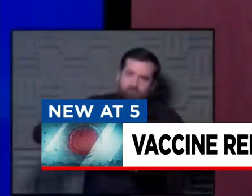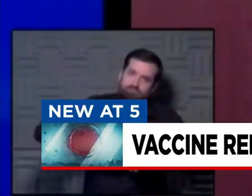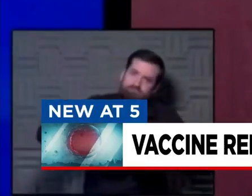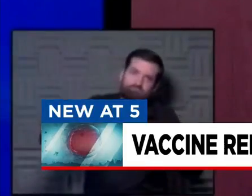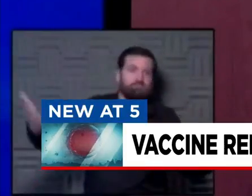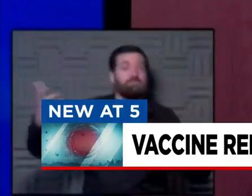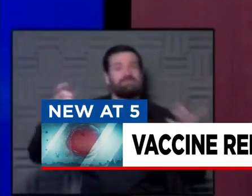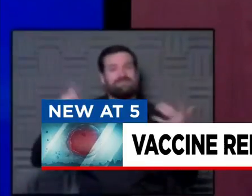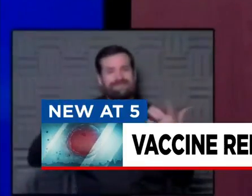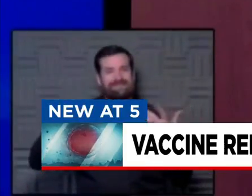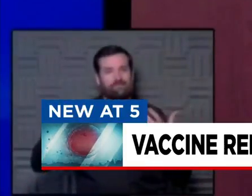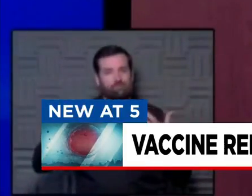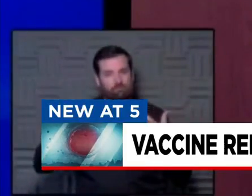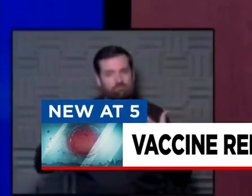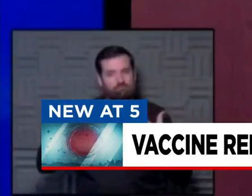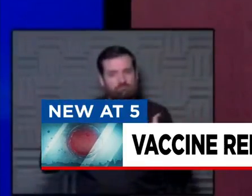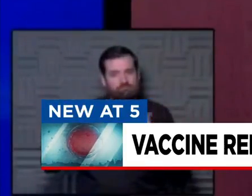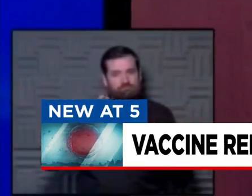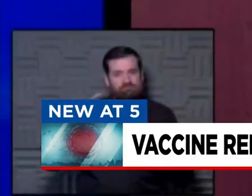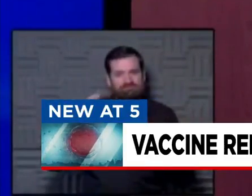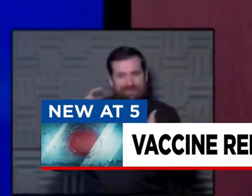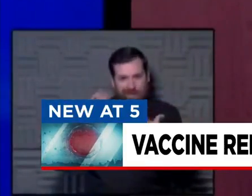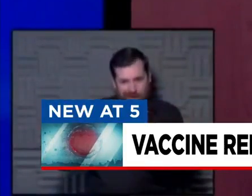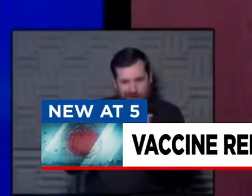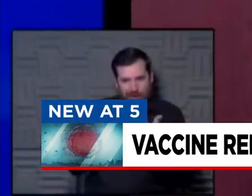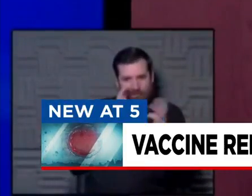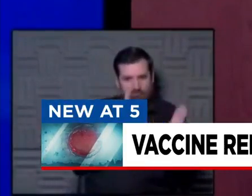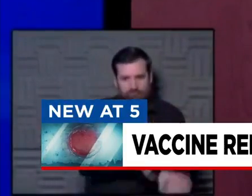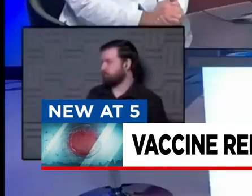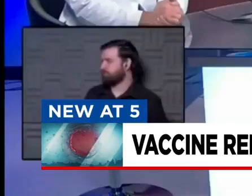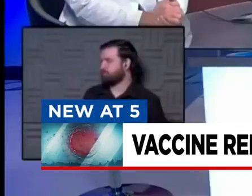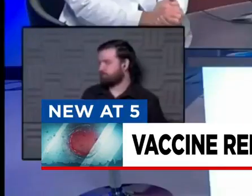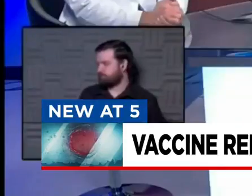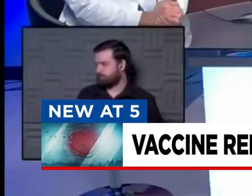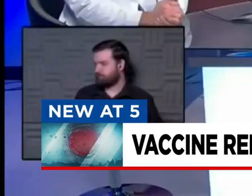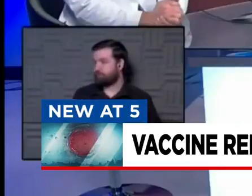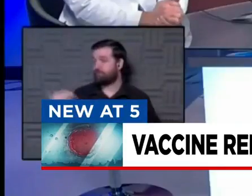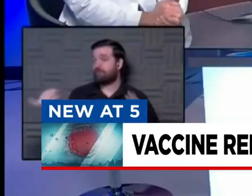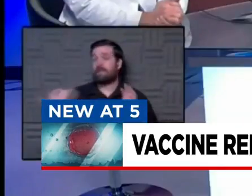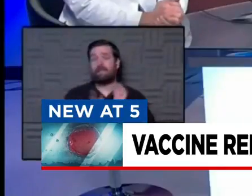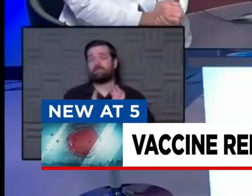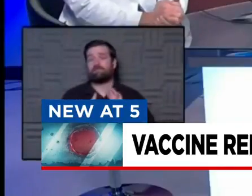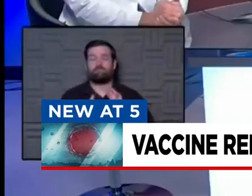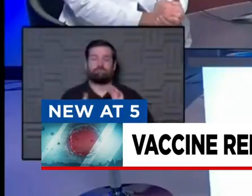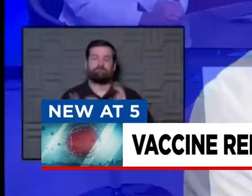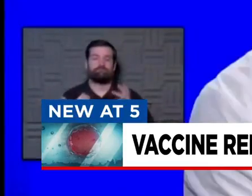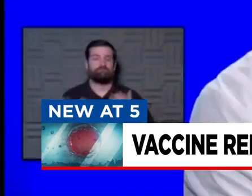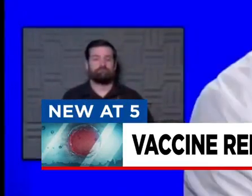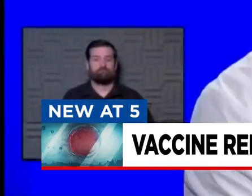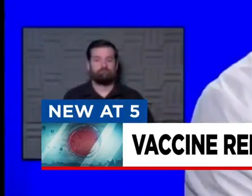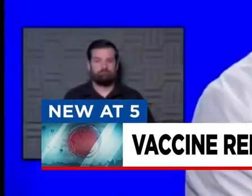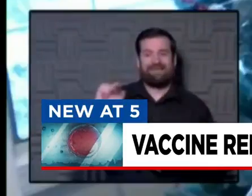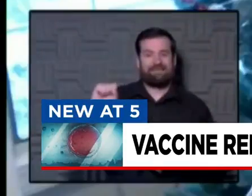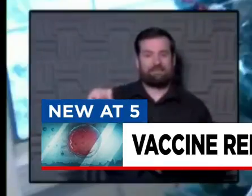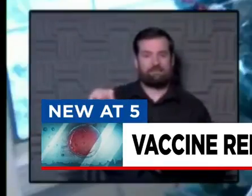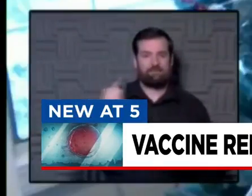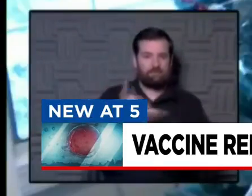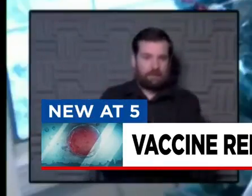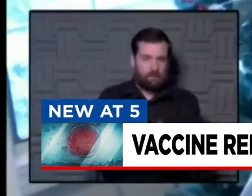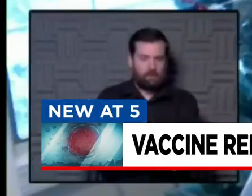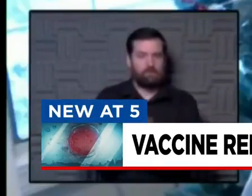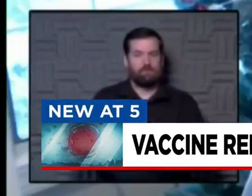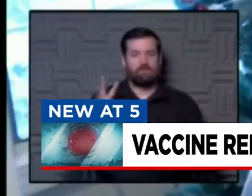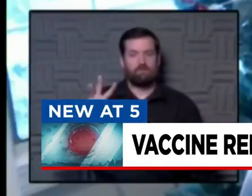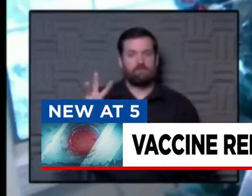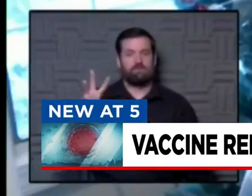need to work on our logistics aspect as well as thinking about having the dose. The issue came up in the University of Kansas Hospital's daily press